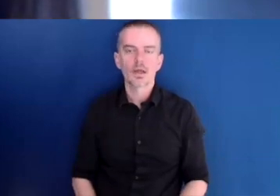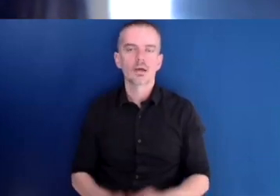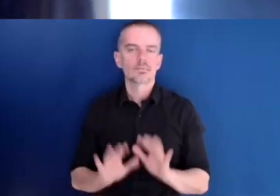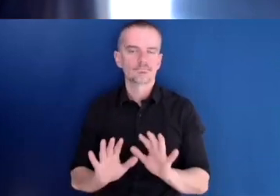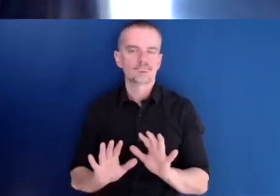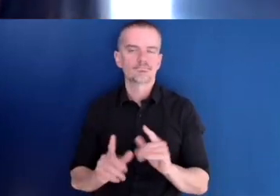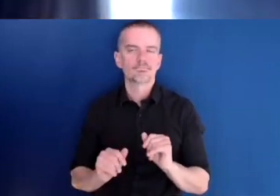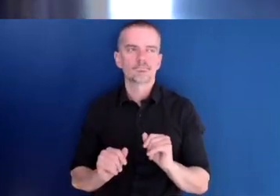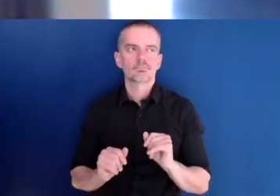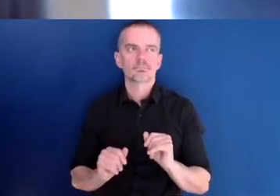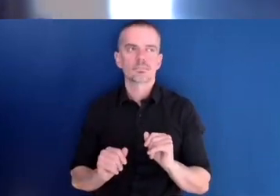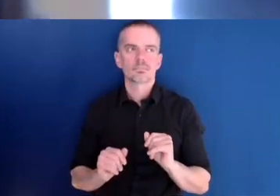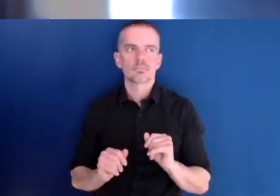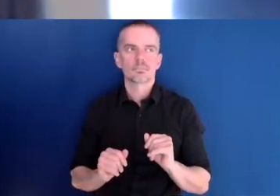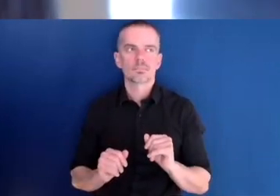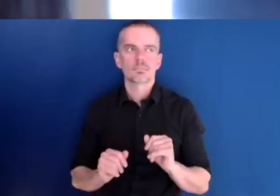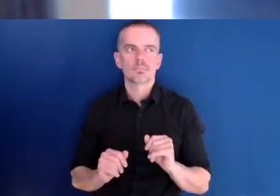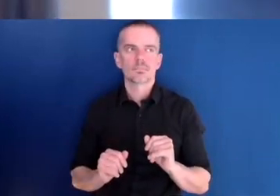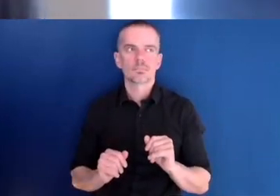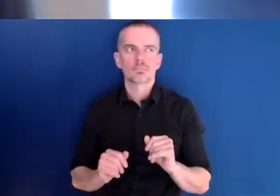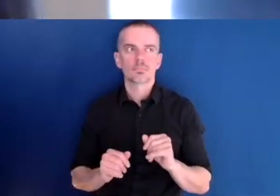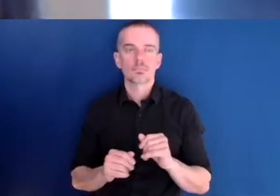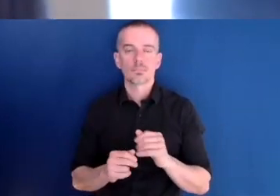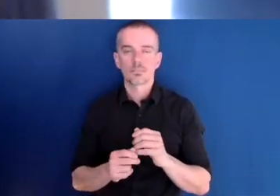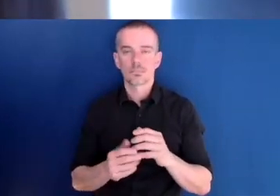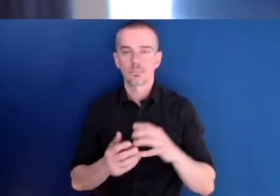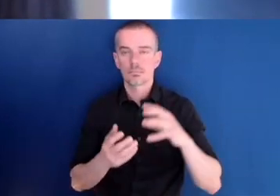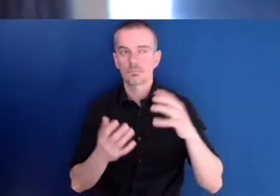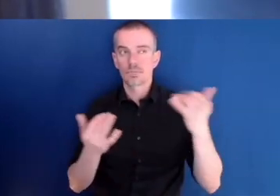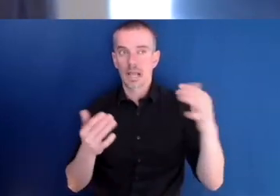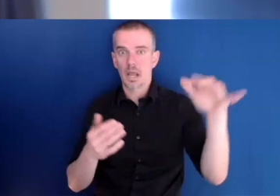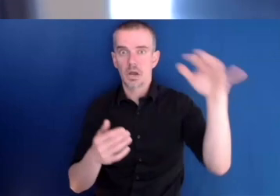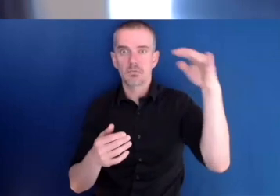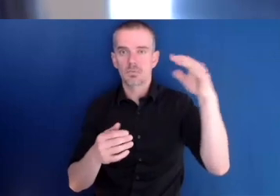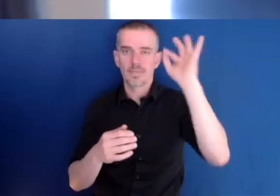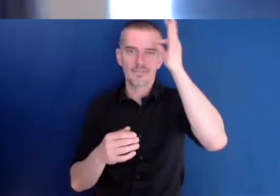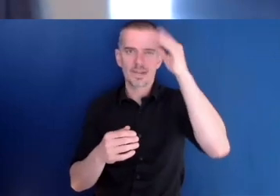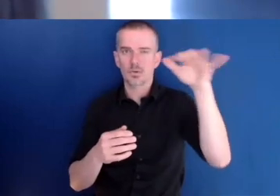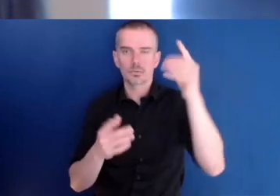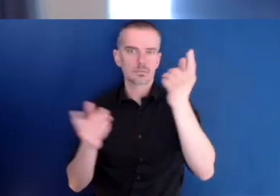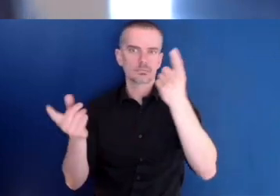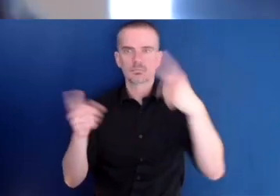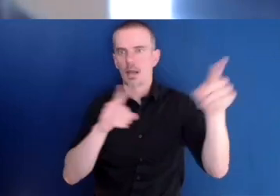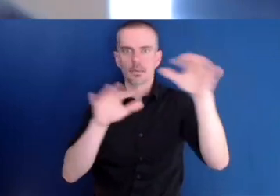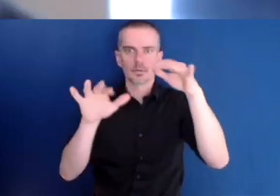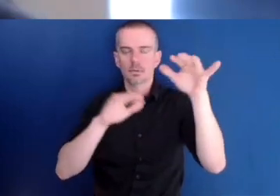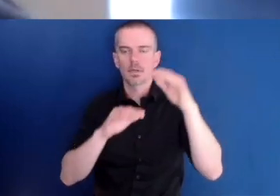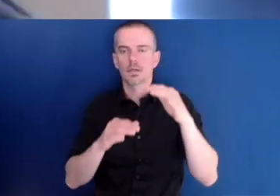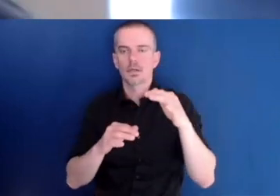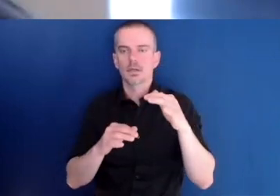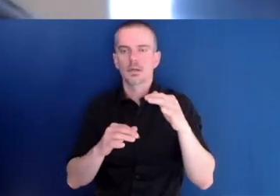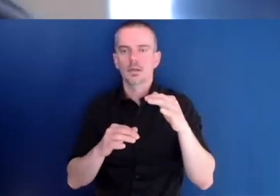Now, with everything that's happening at the federal level now, there's been talk of